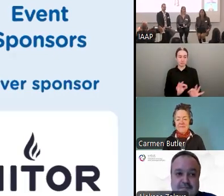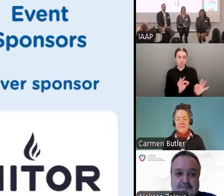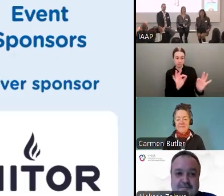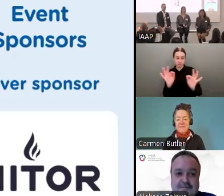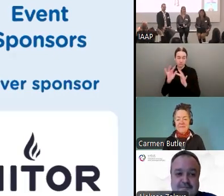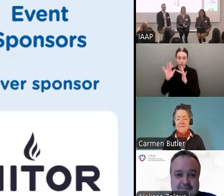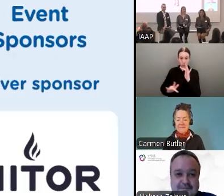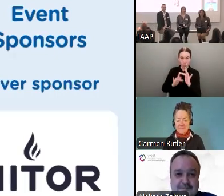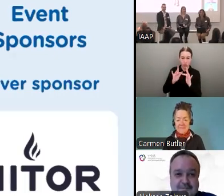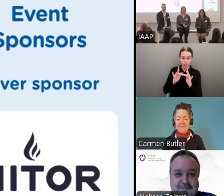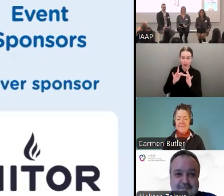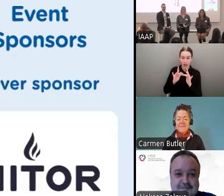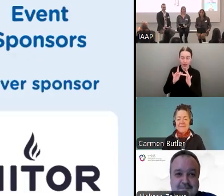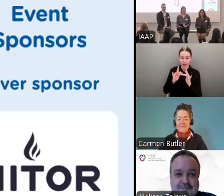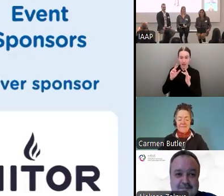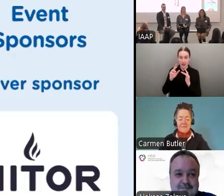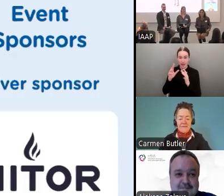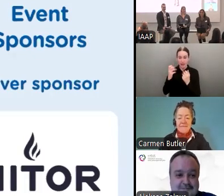panelists online?